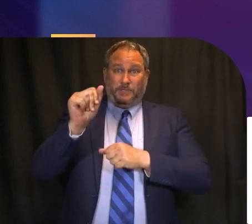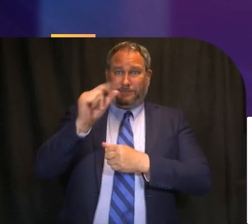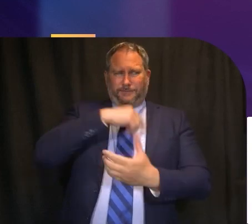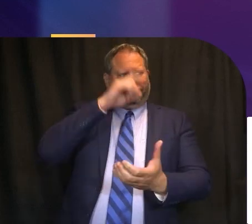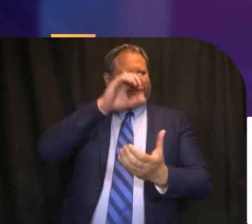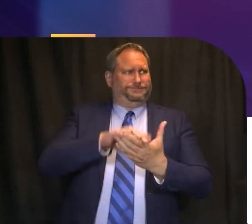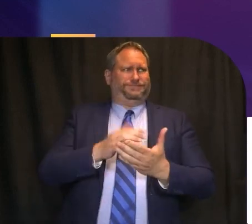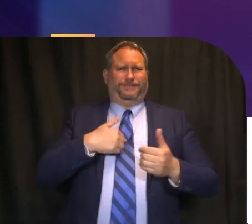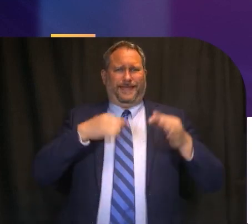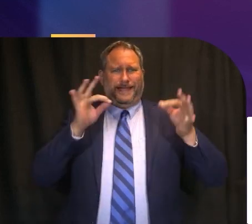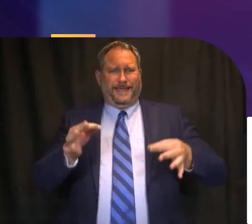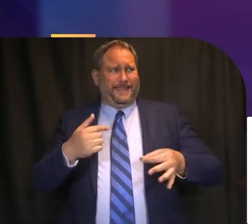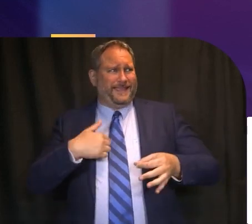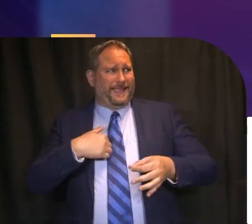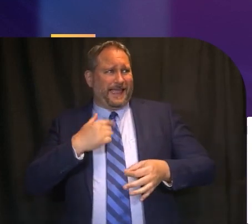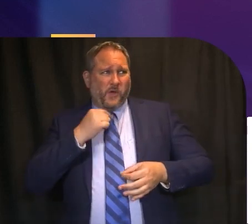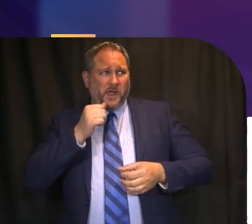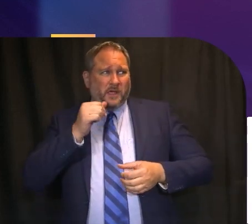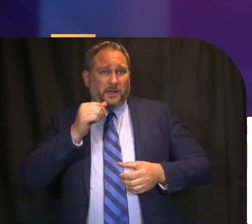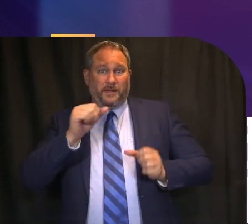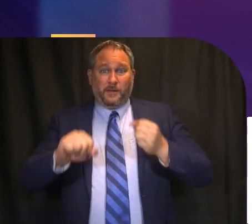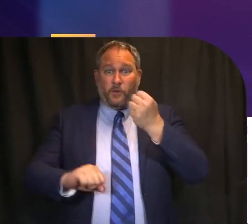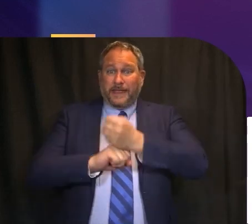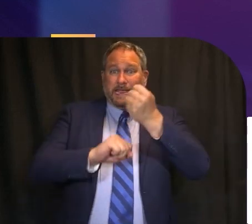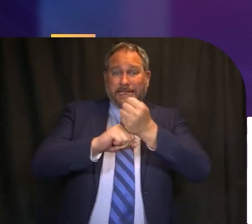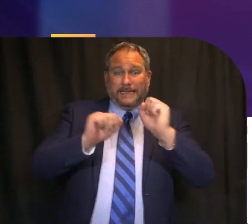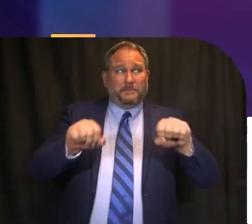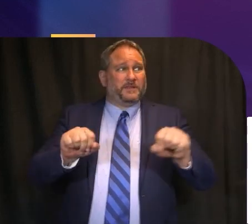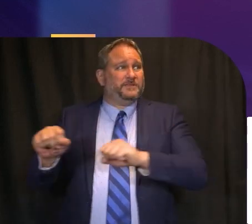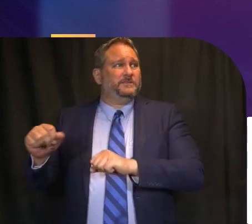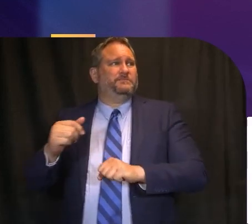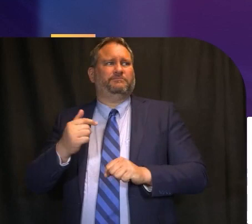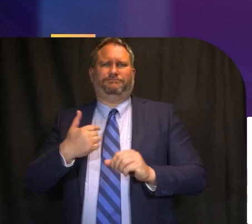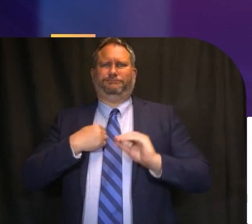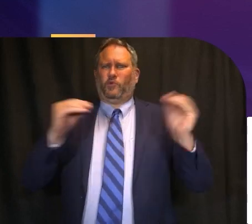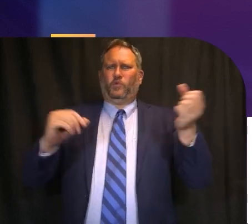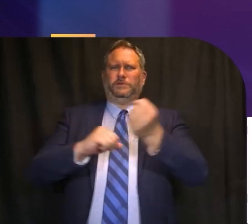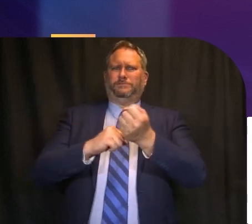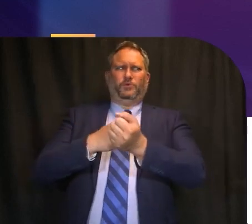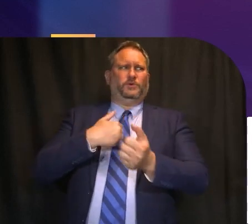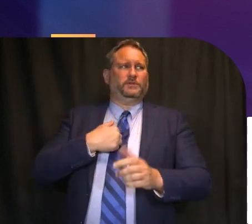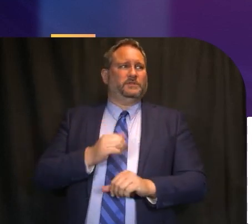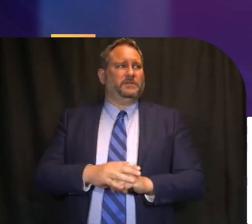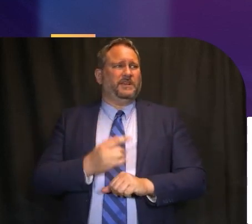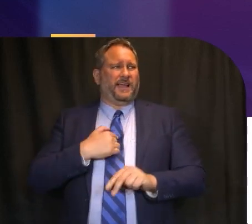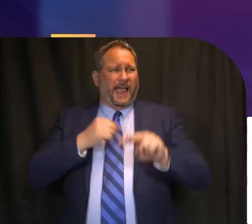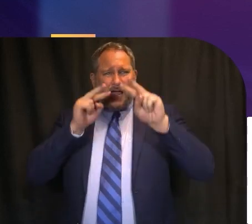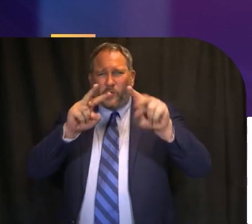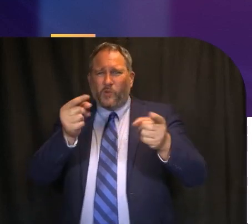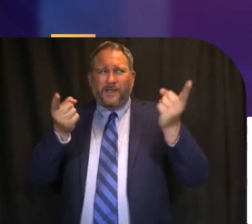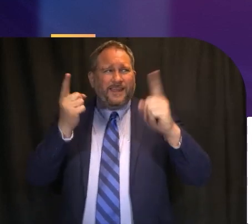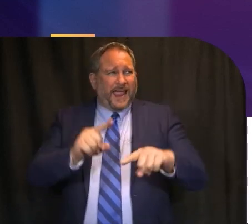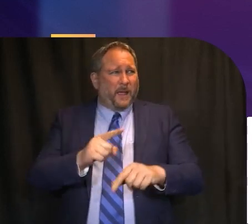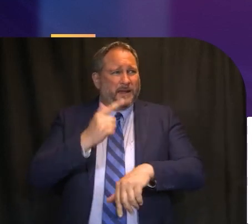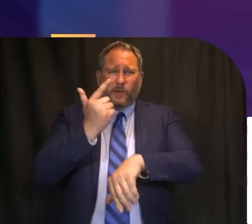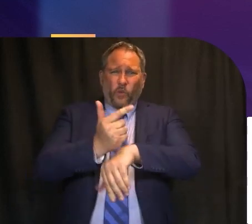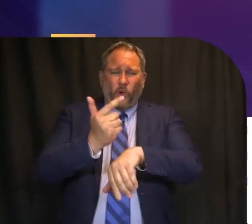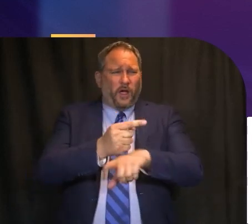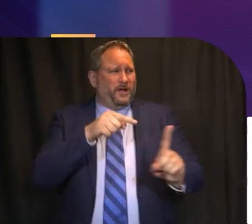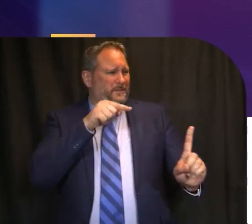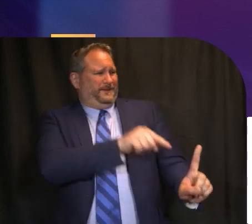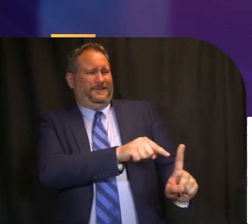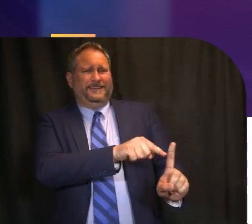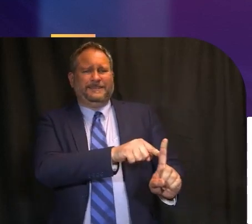support. Just look at what's happening at the Veterans Administration Outpatient Clinic on Guam. You know, currently on Guam, at the VA